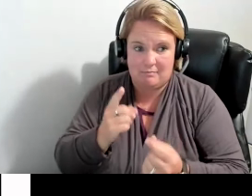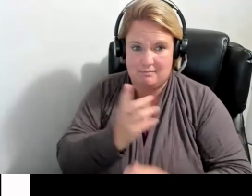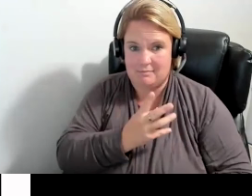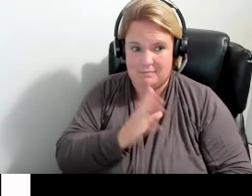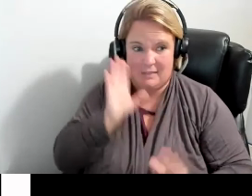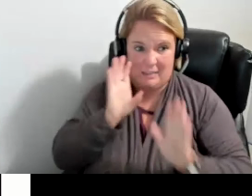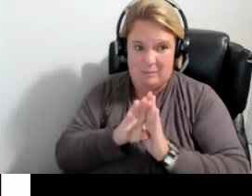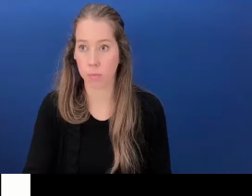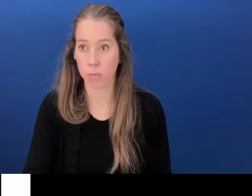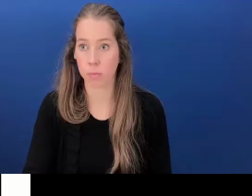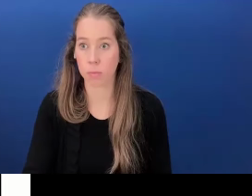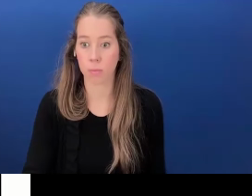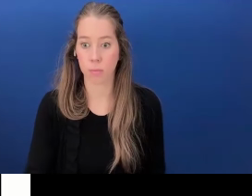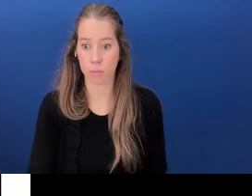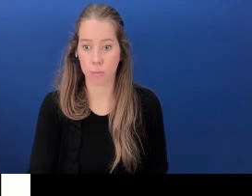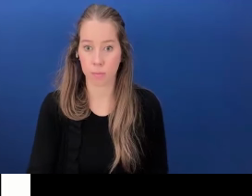picture.